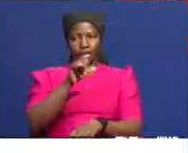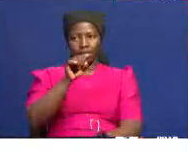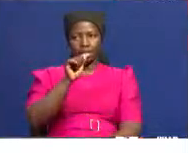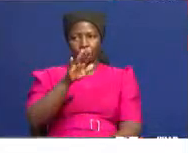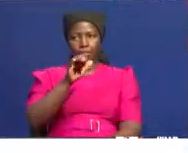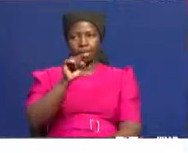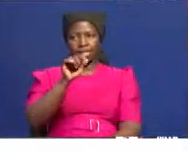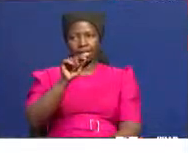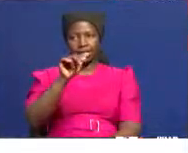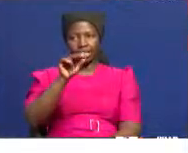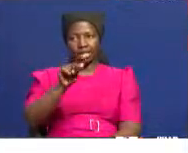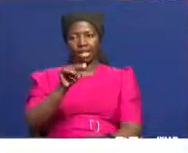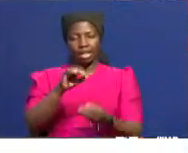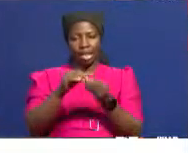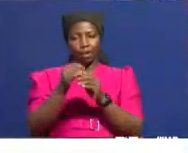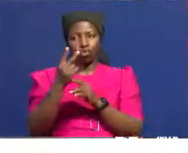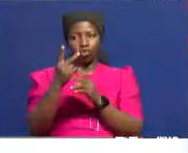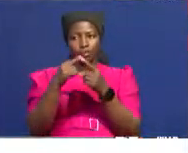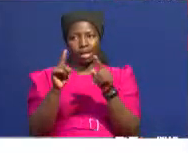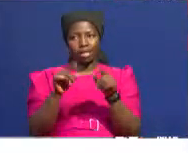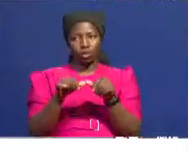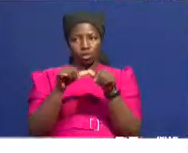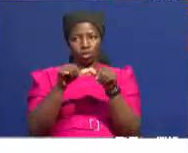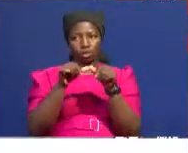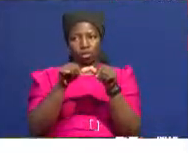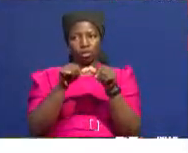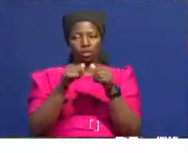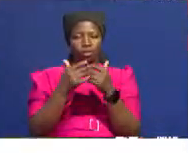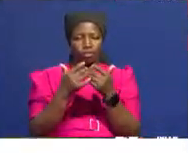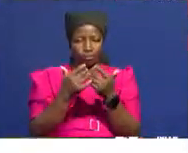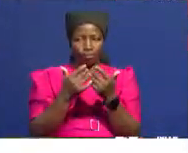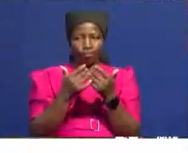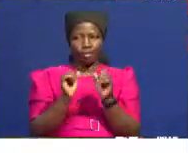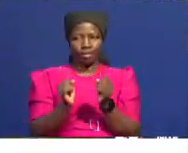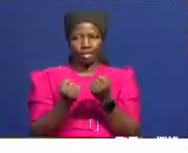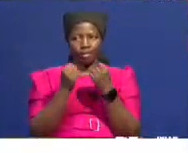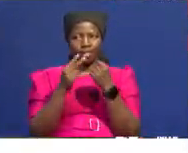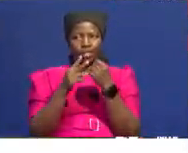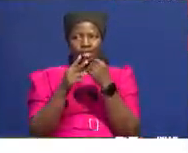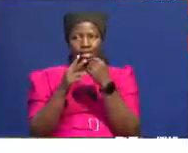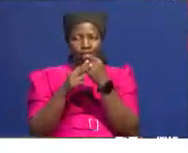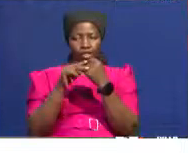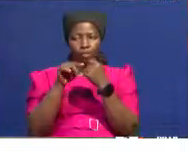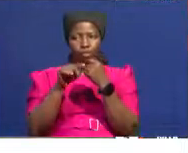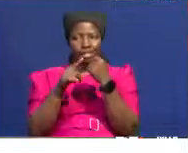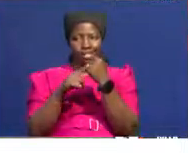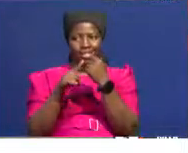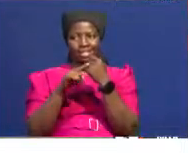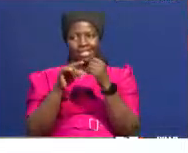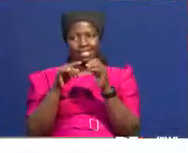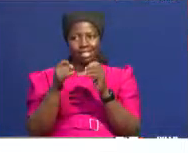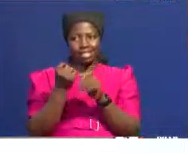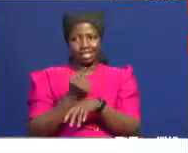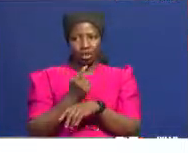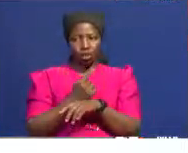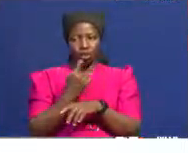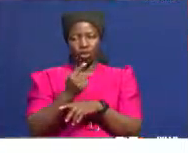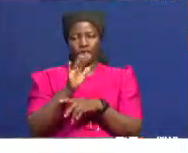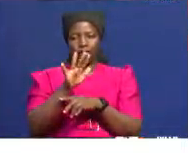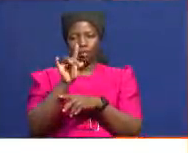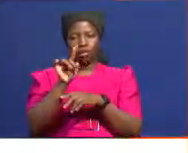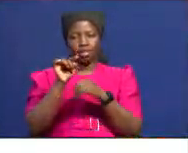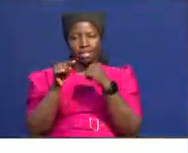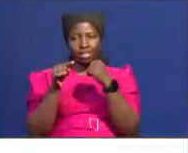second to his teammate but remained in touch with the lead fight, 7.6 seconds off the top spot and only 5.6